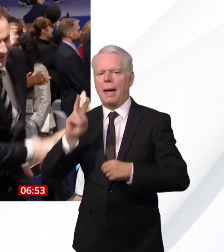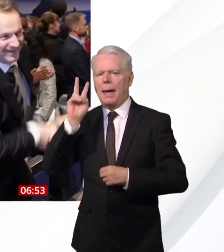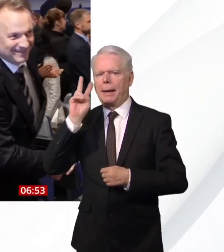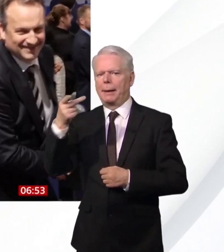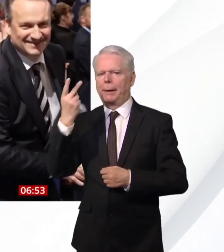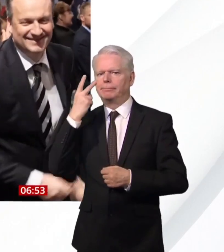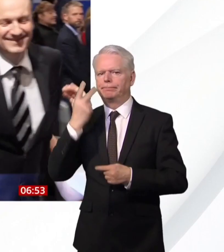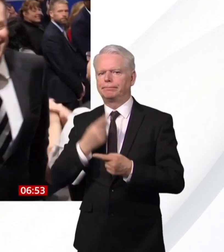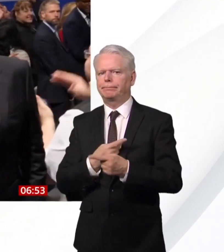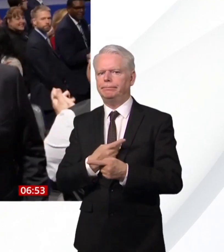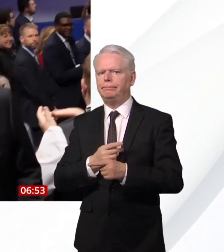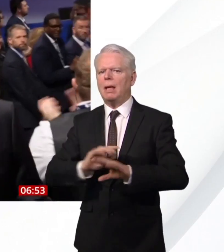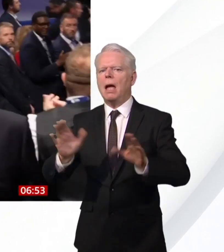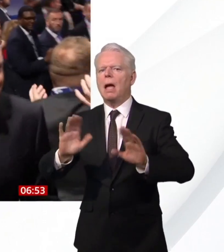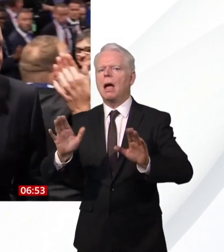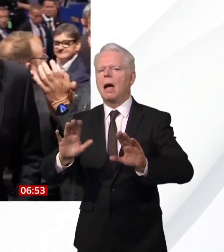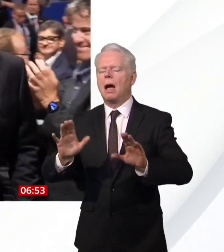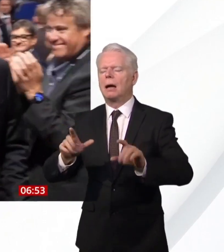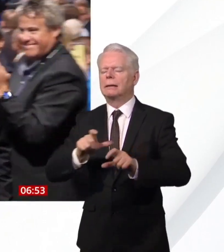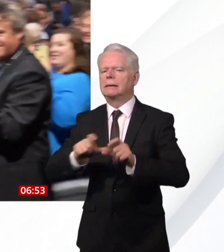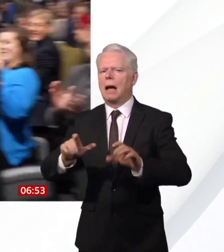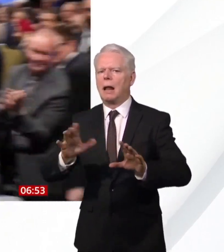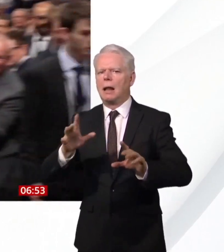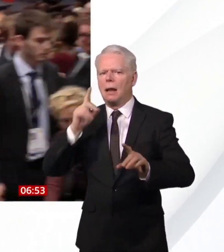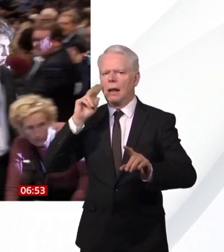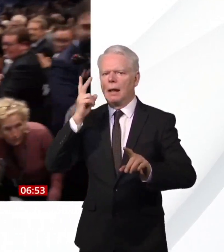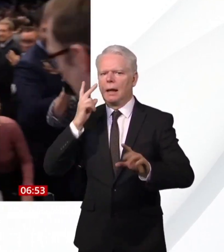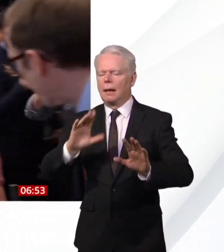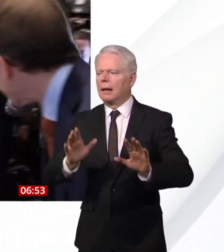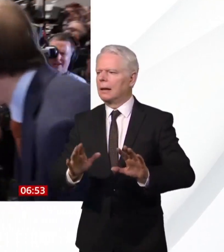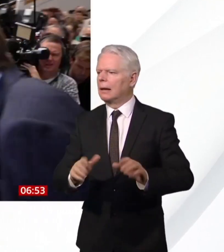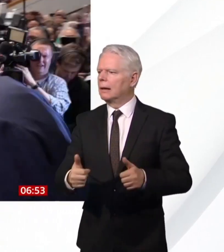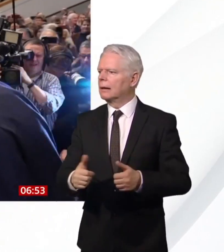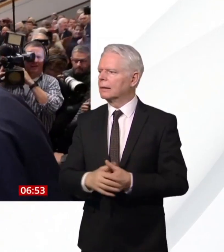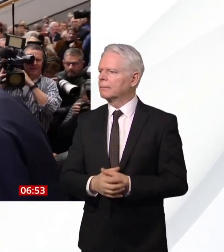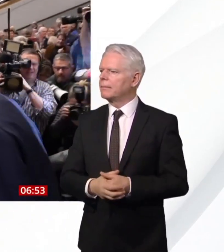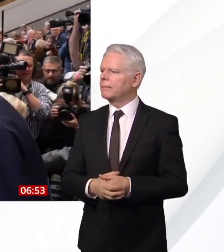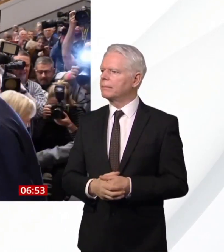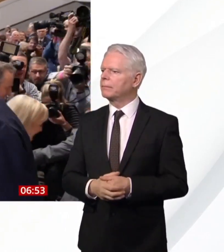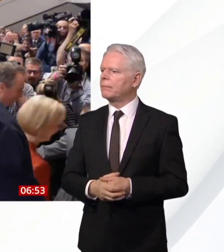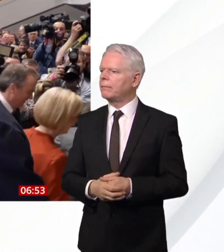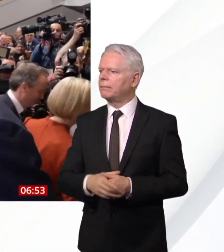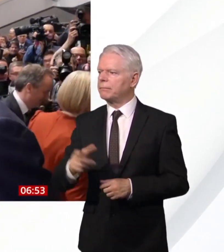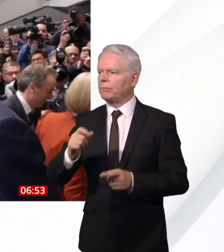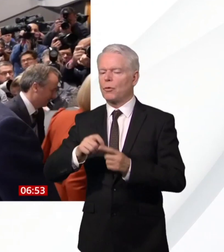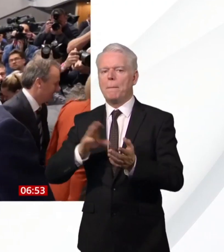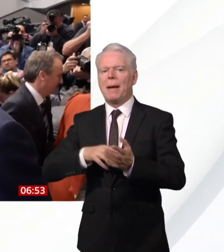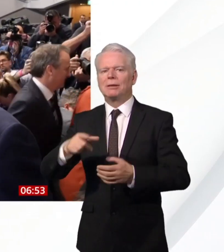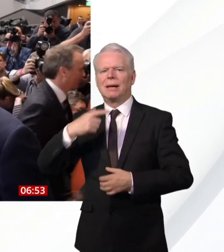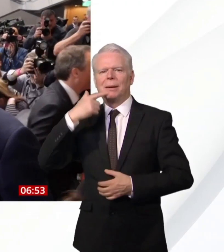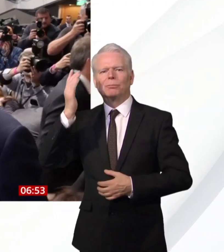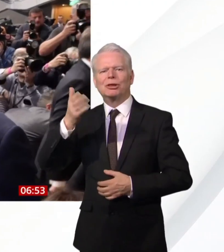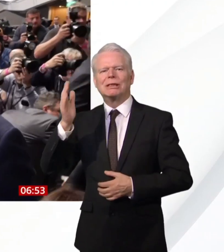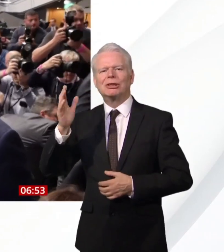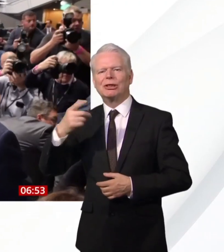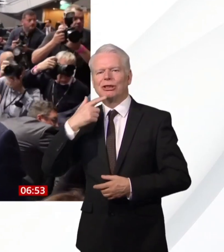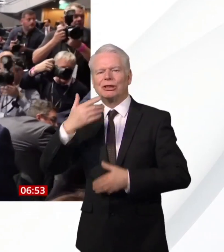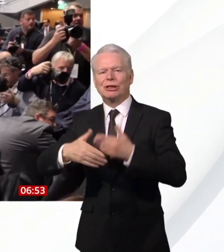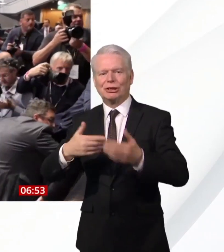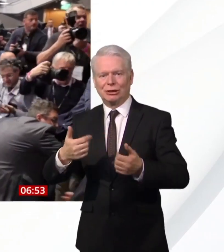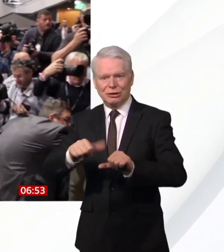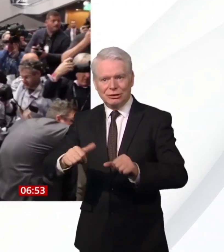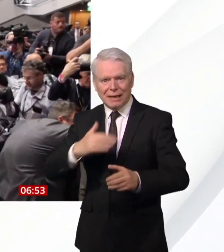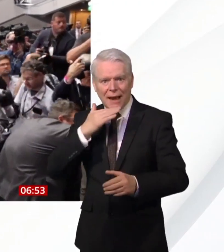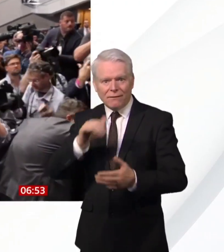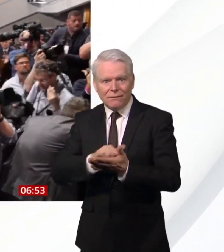Prime Minister trying to hold her party together. Have you done enough, Prime Minister? This has been a conference